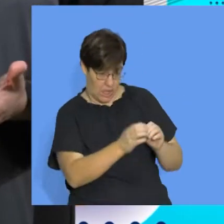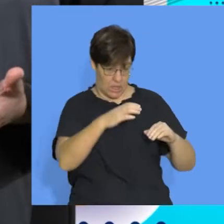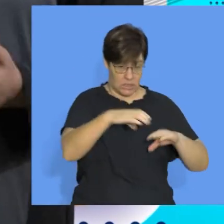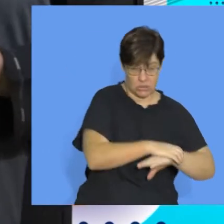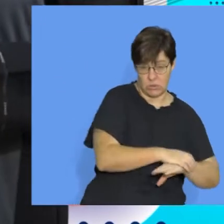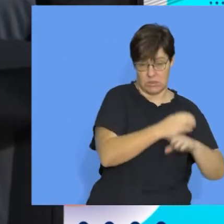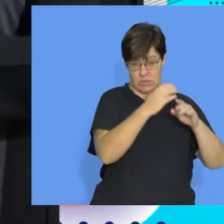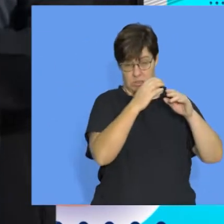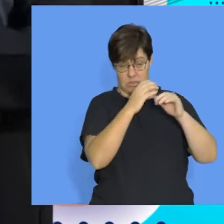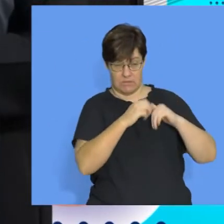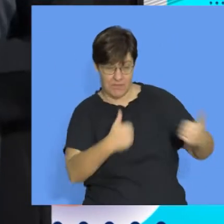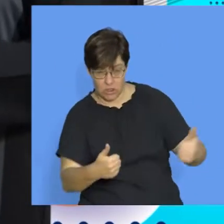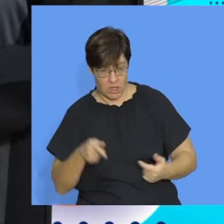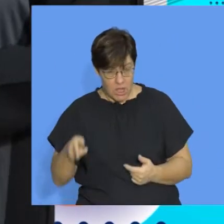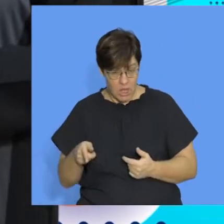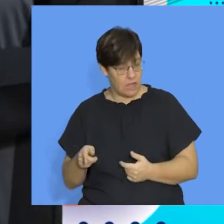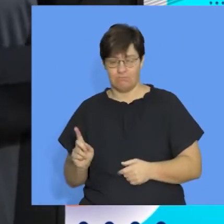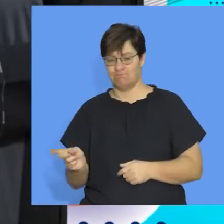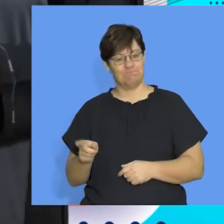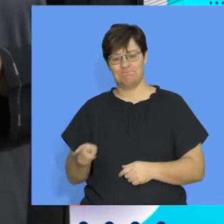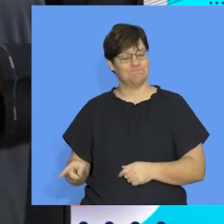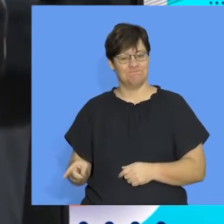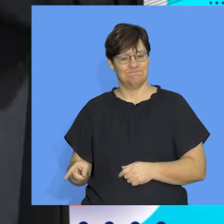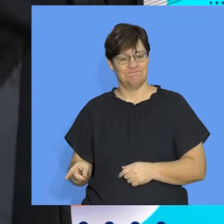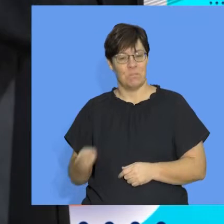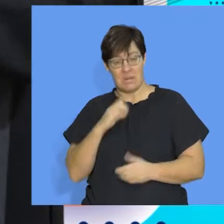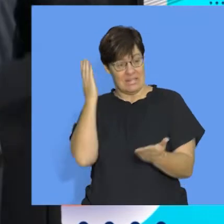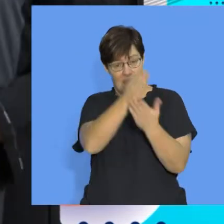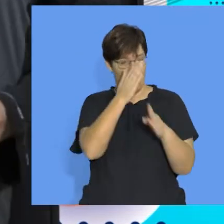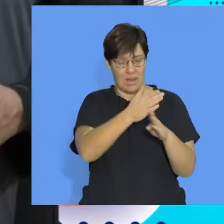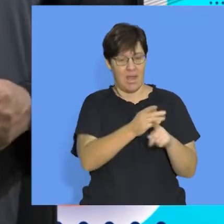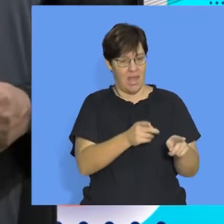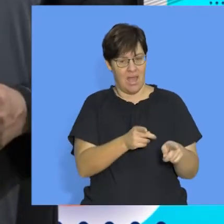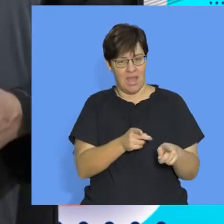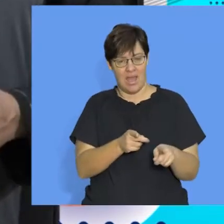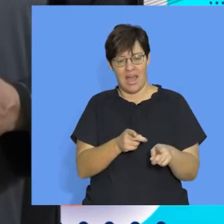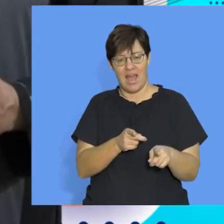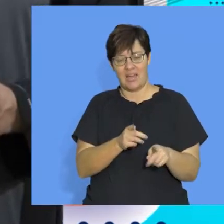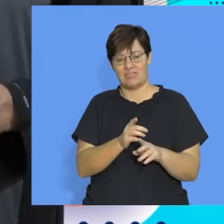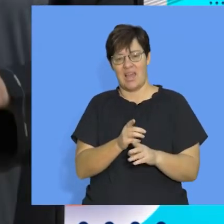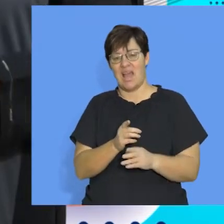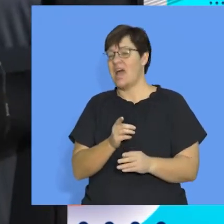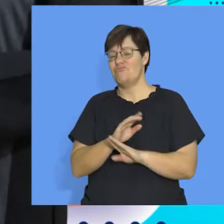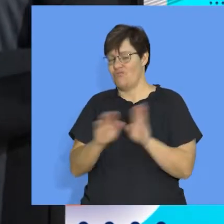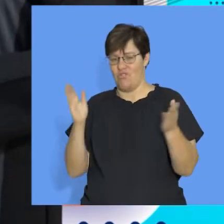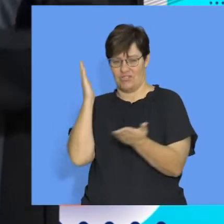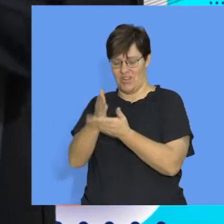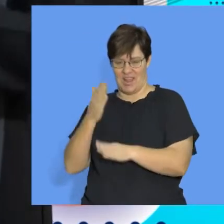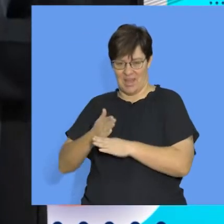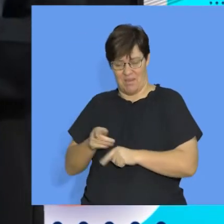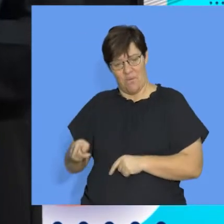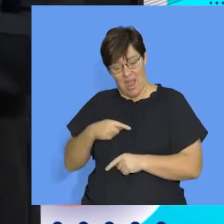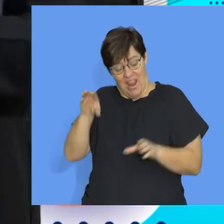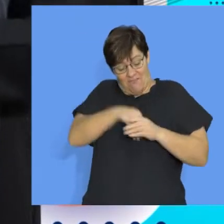Therefore, theirs is not direct wages or direct labor, but rather indirect labor. So, if you